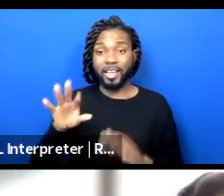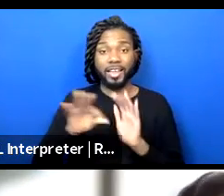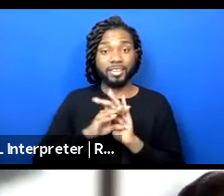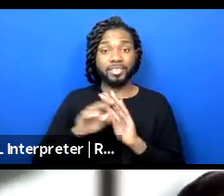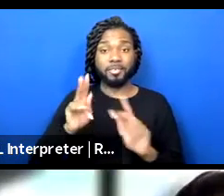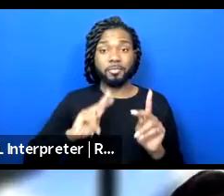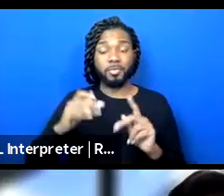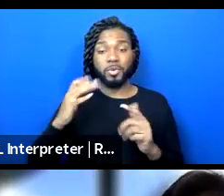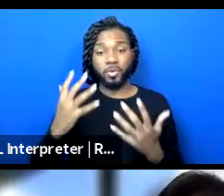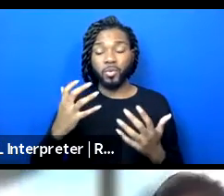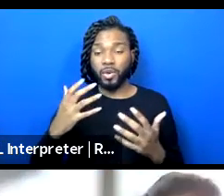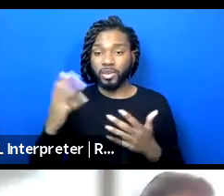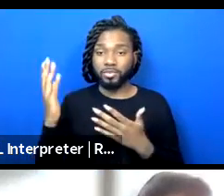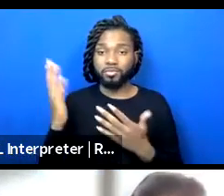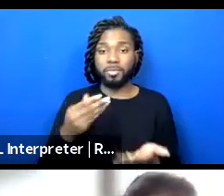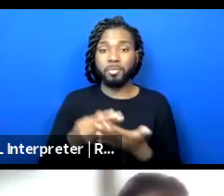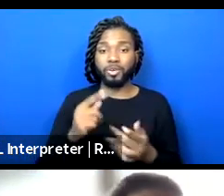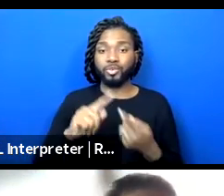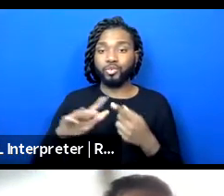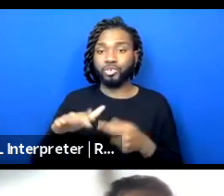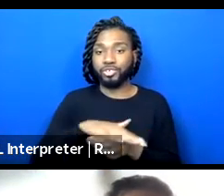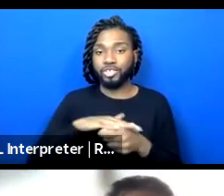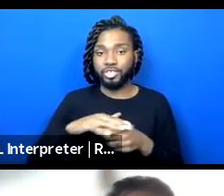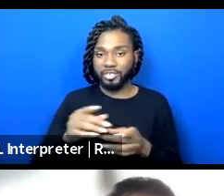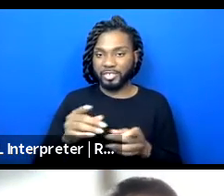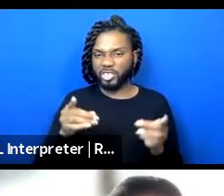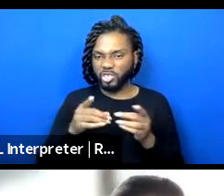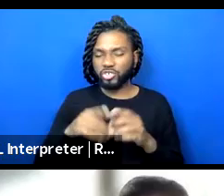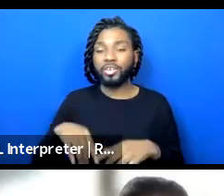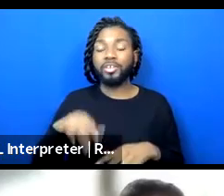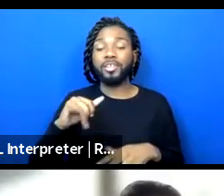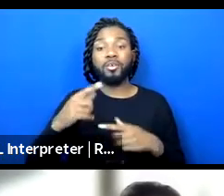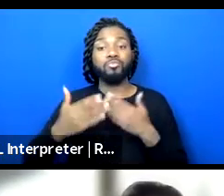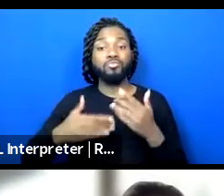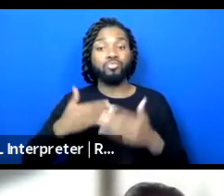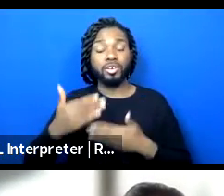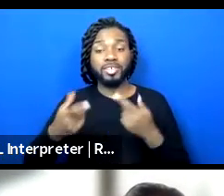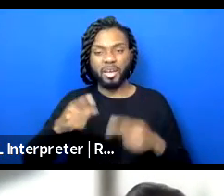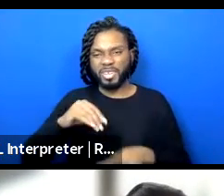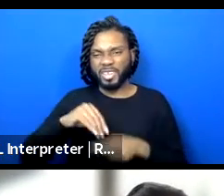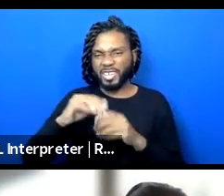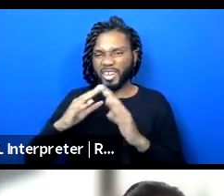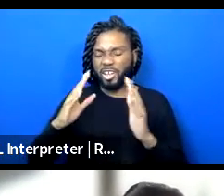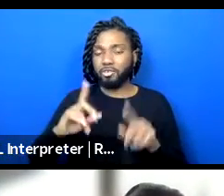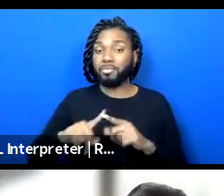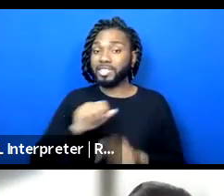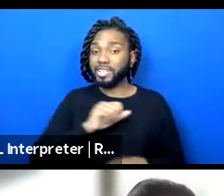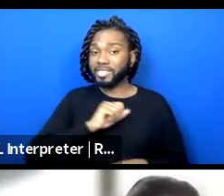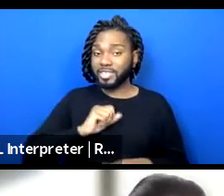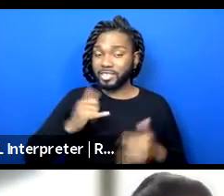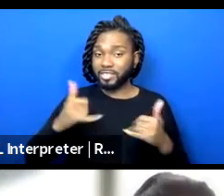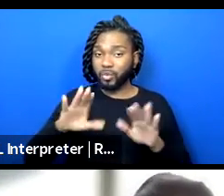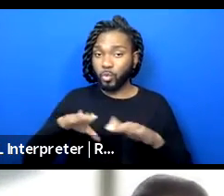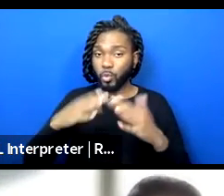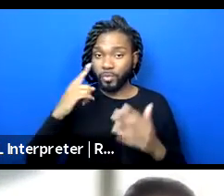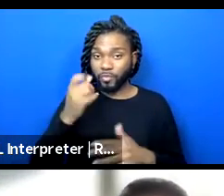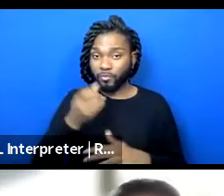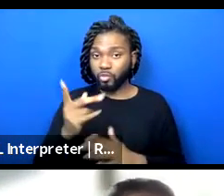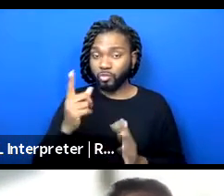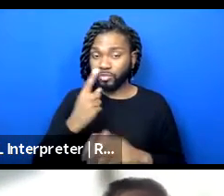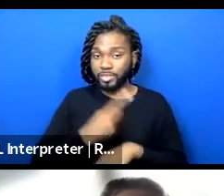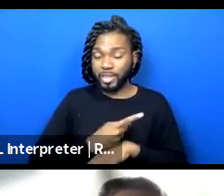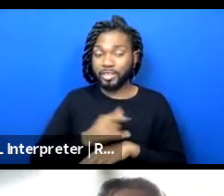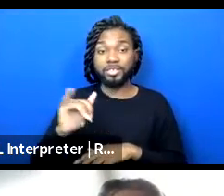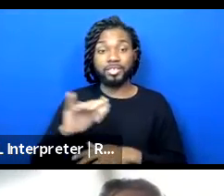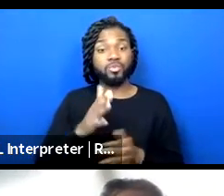their districts. That process is done in the House, but the Senate is still open for a few more days. Their requests are due